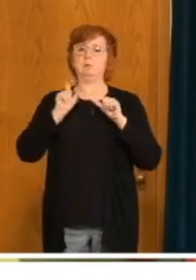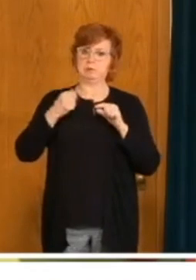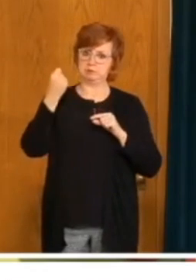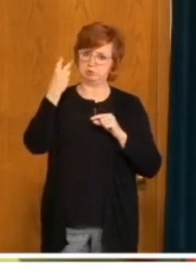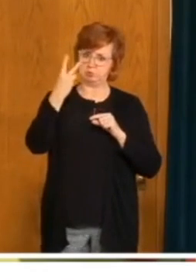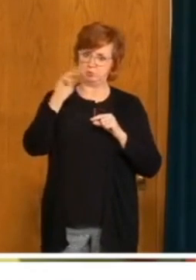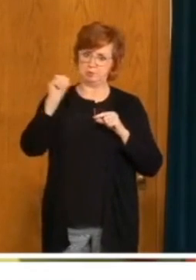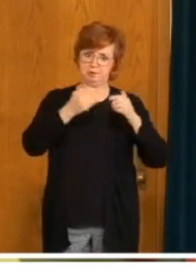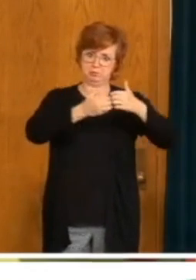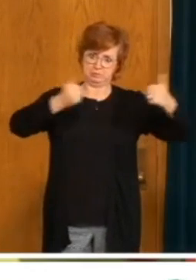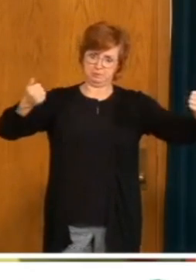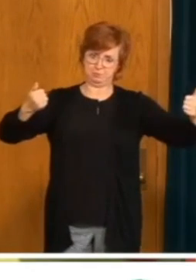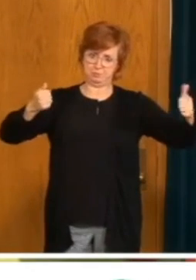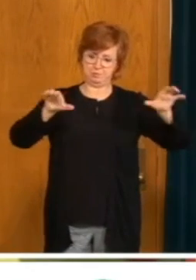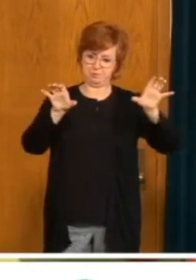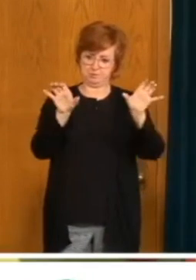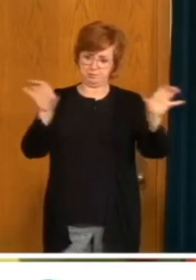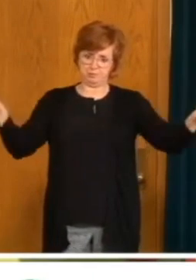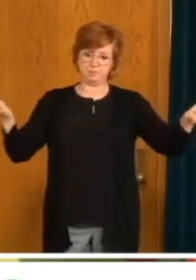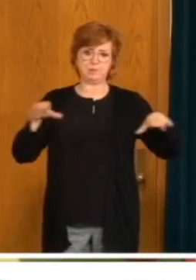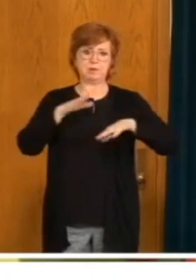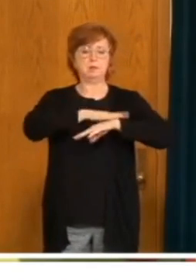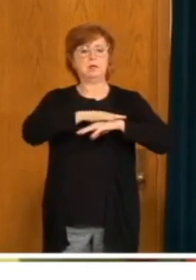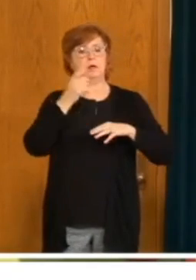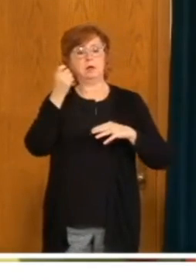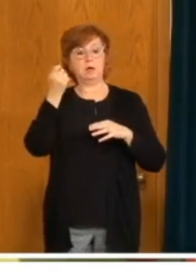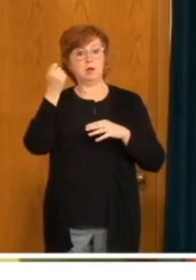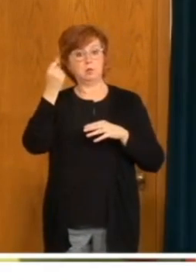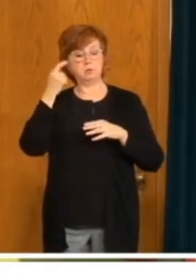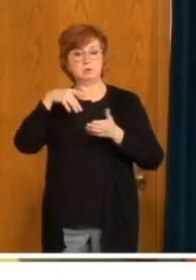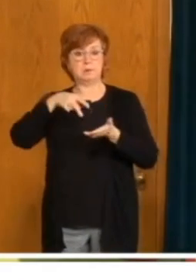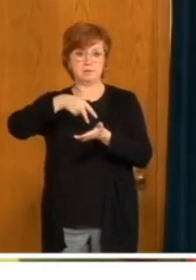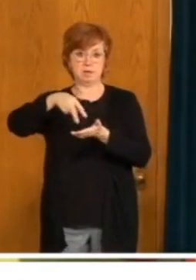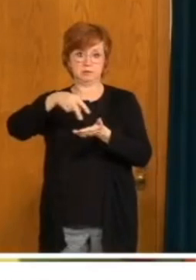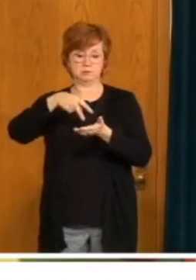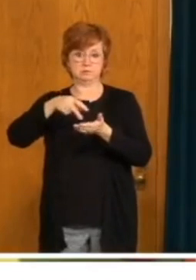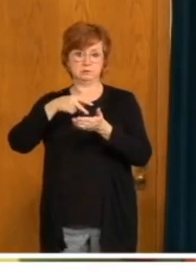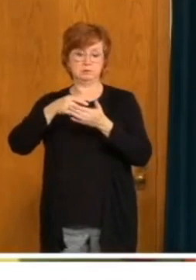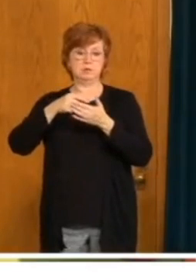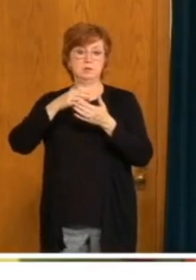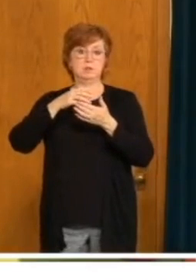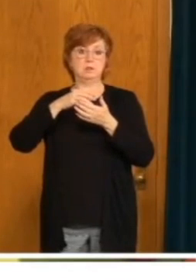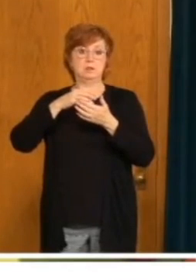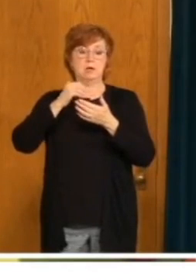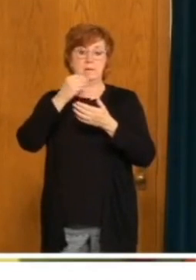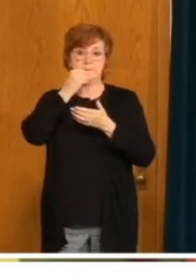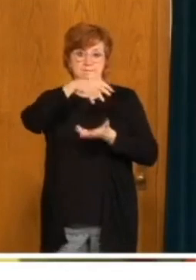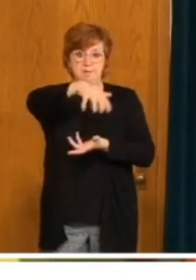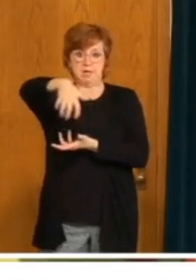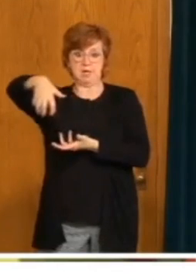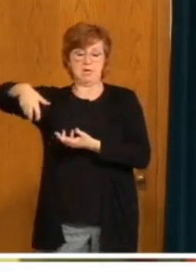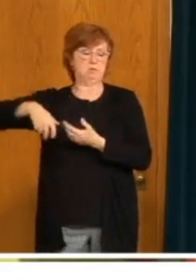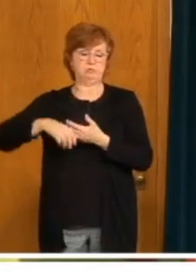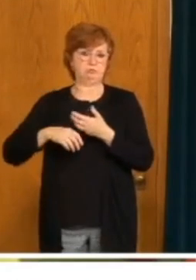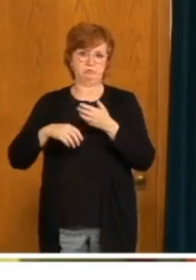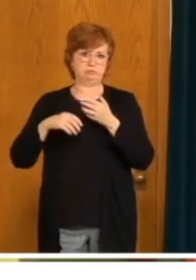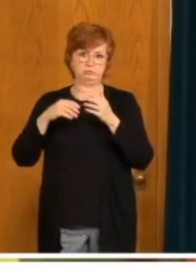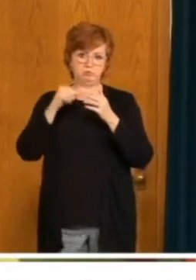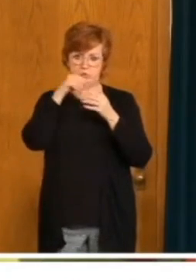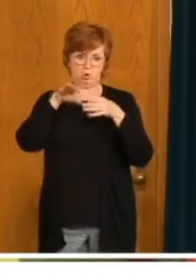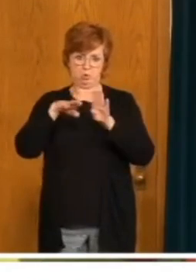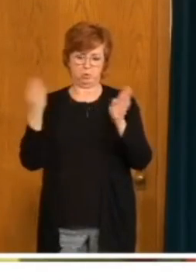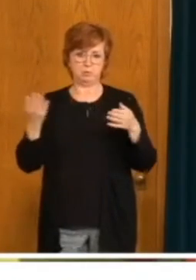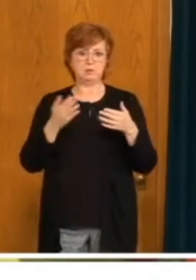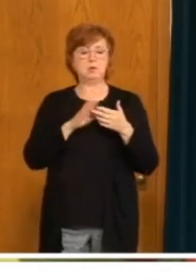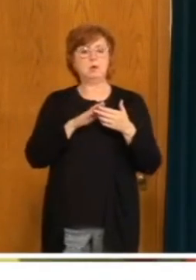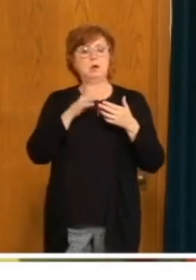And dance floors and buffets will, however, remain closed through step two. Also in step two, all remaining restrictions on youth and